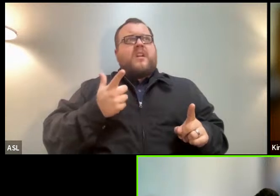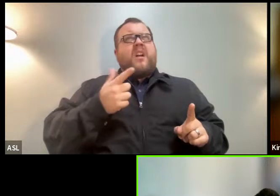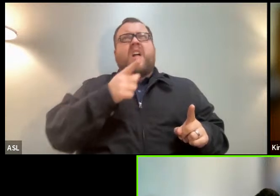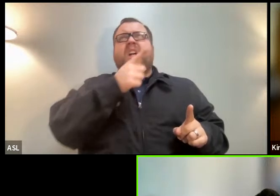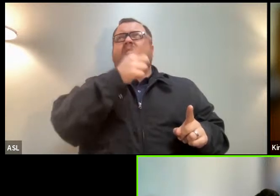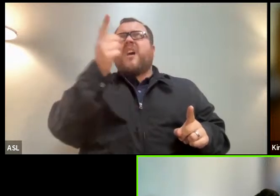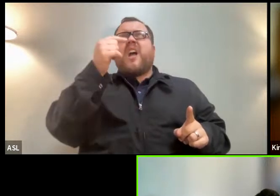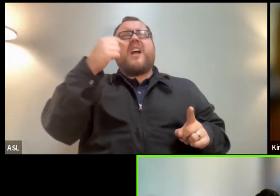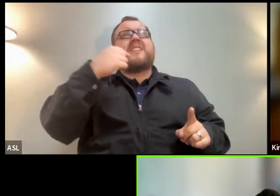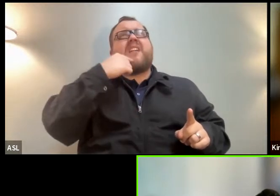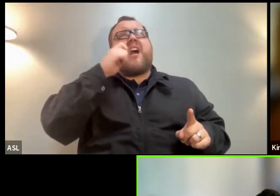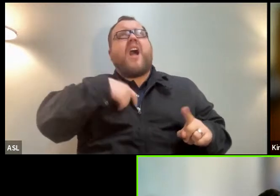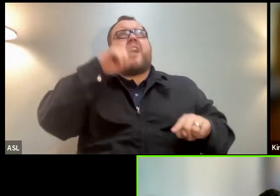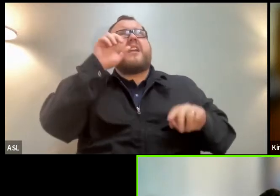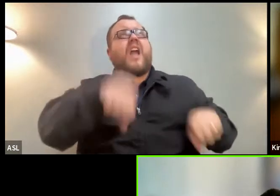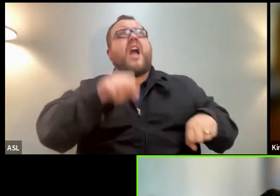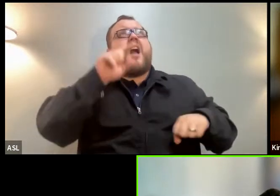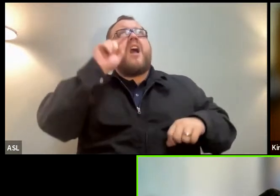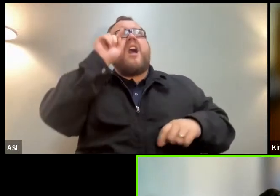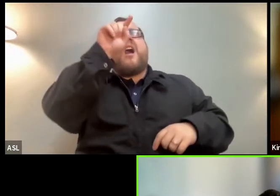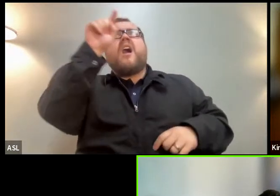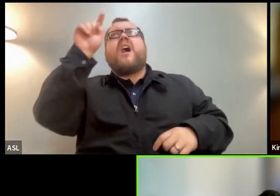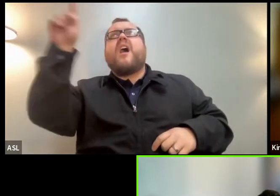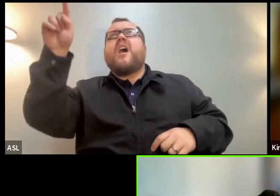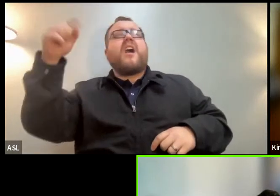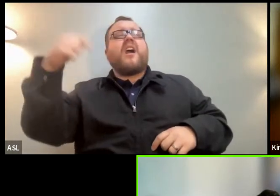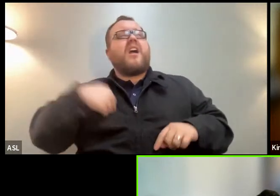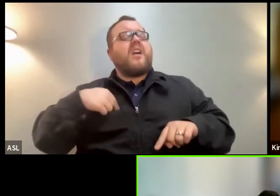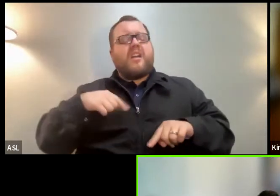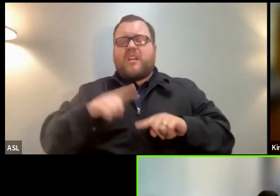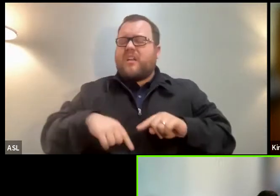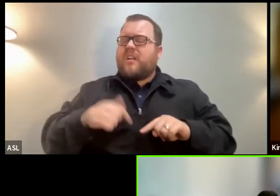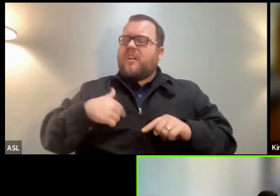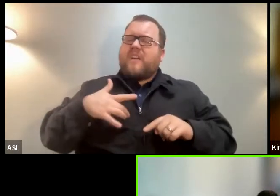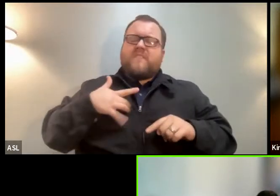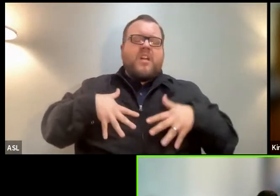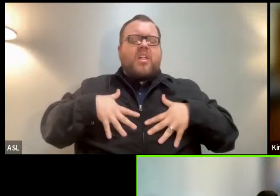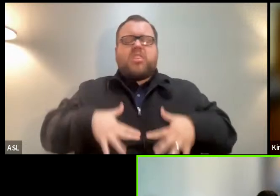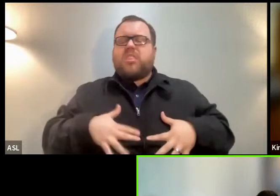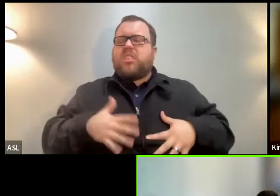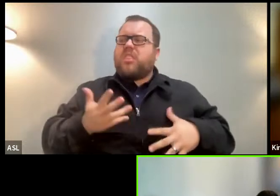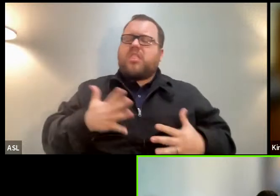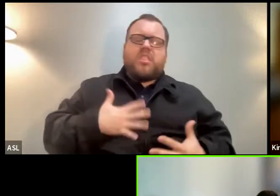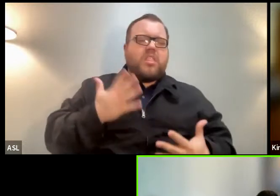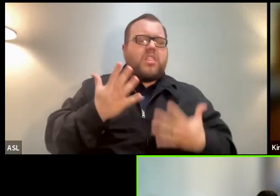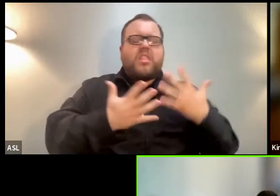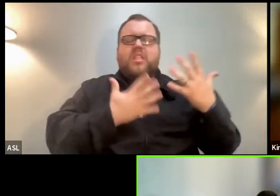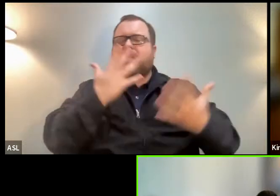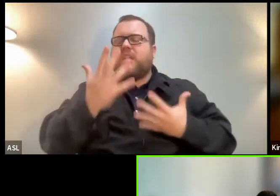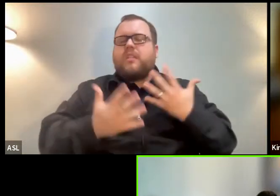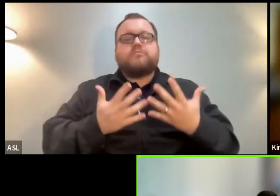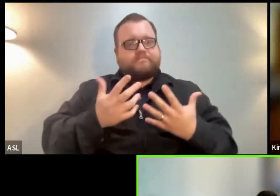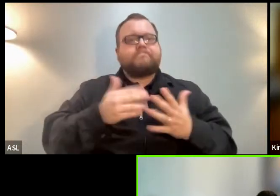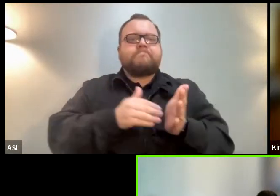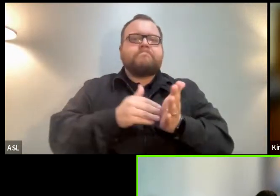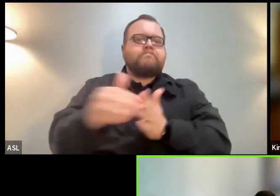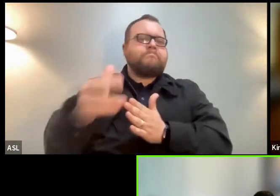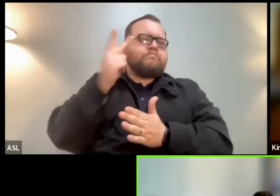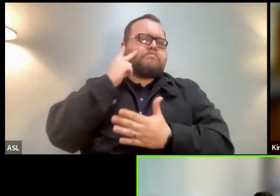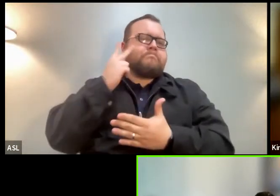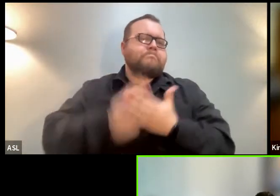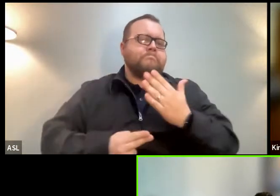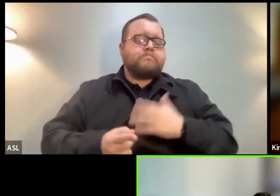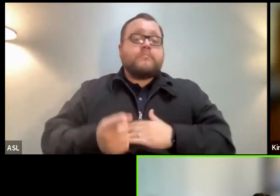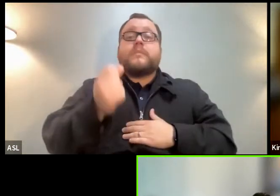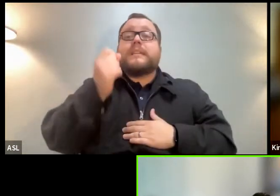themselves because they can't seem to do anything right. We see that a lot. So either way, expecting